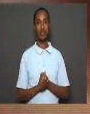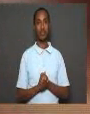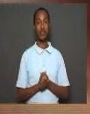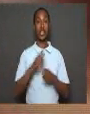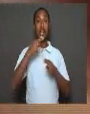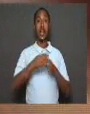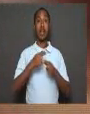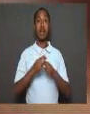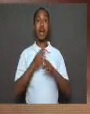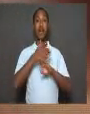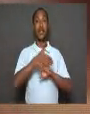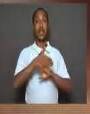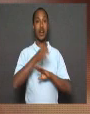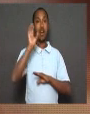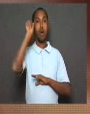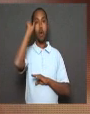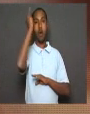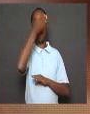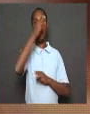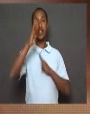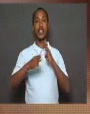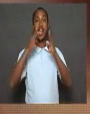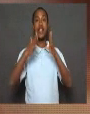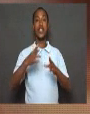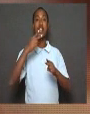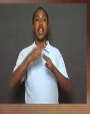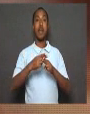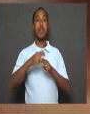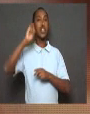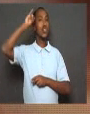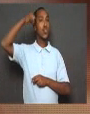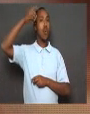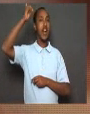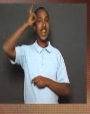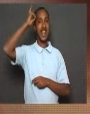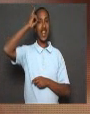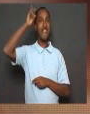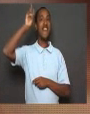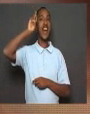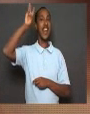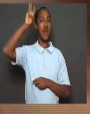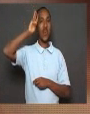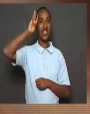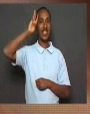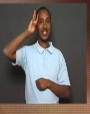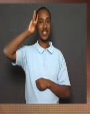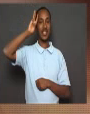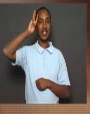Named after a Dutch scientist named Johann Diederik van der